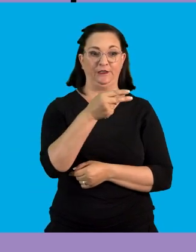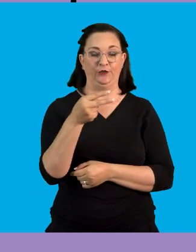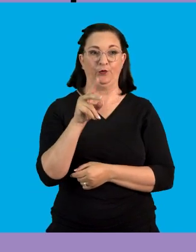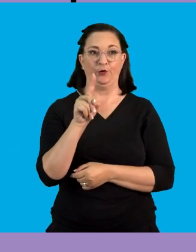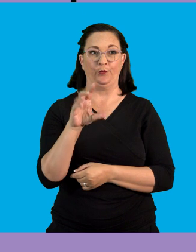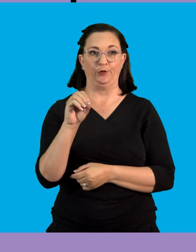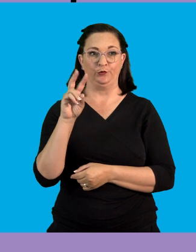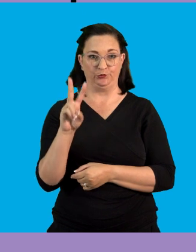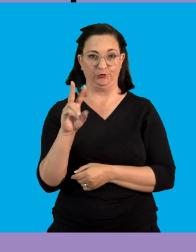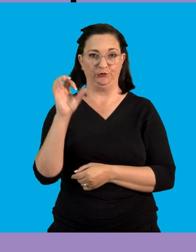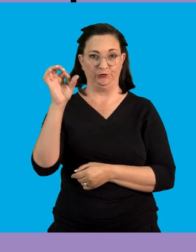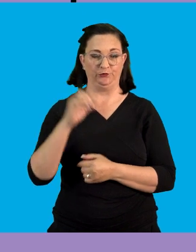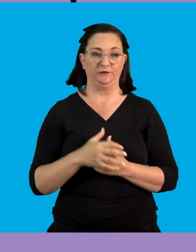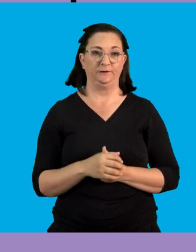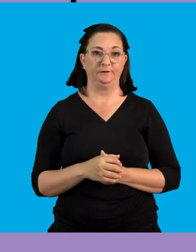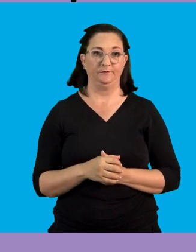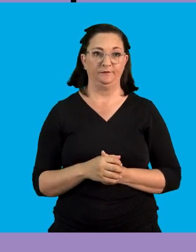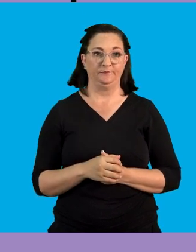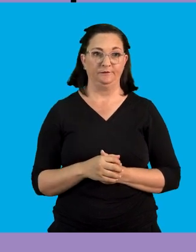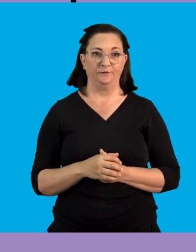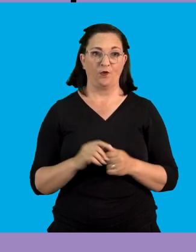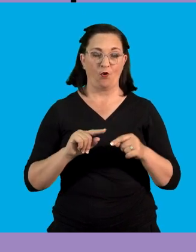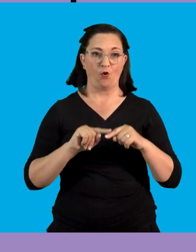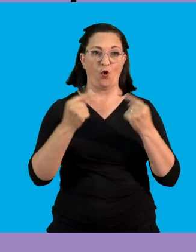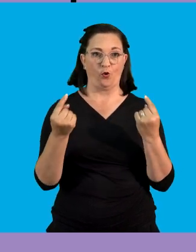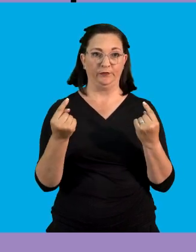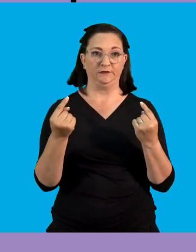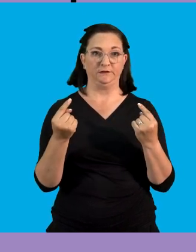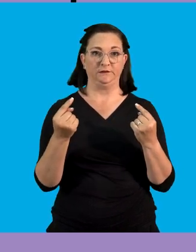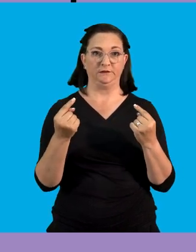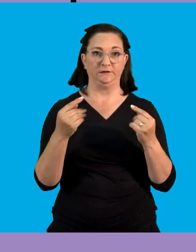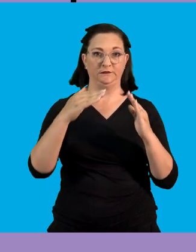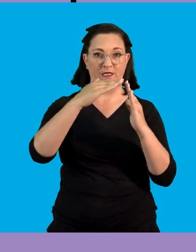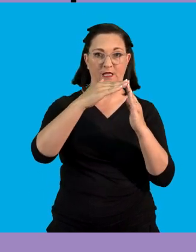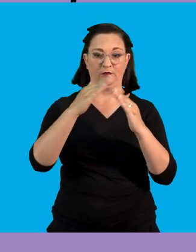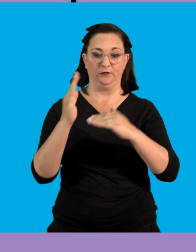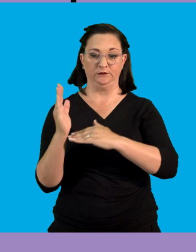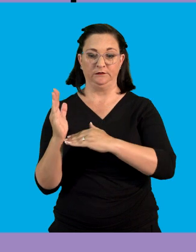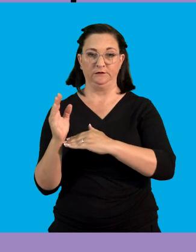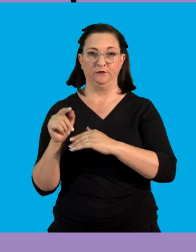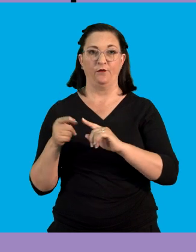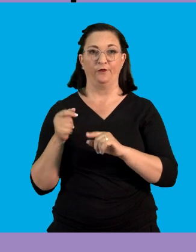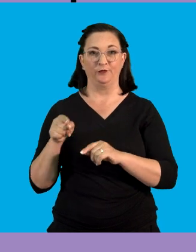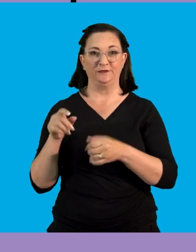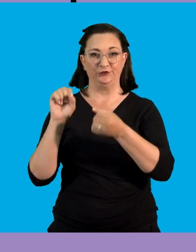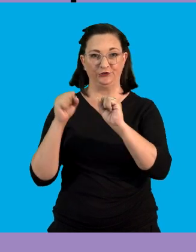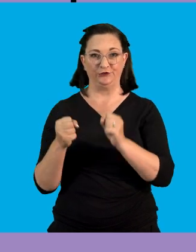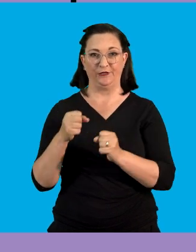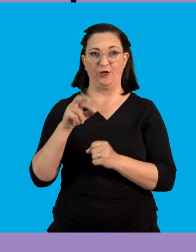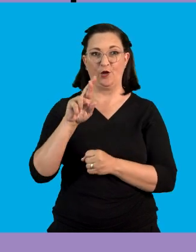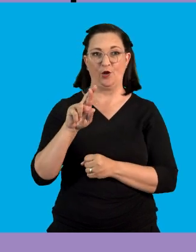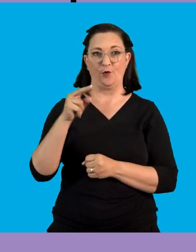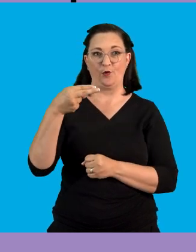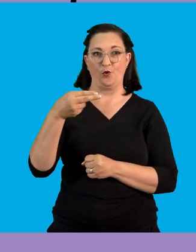102 degrees. And the reason for that is that opposite angles of a rhombus